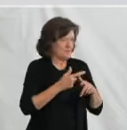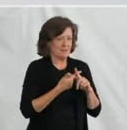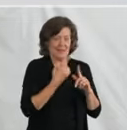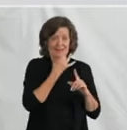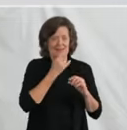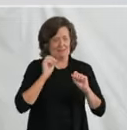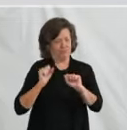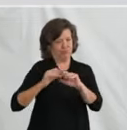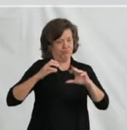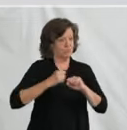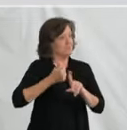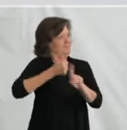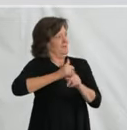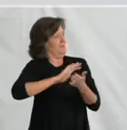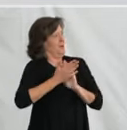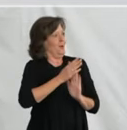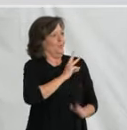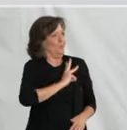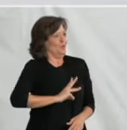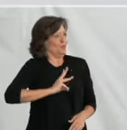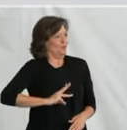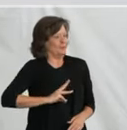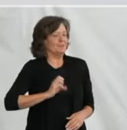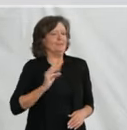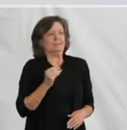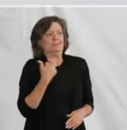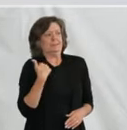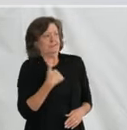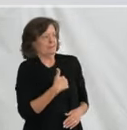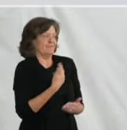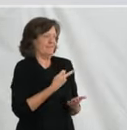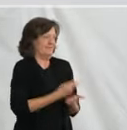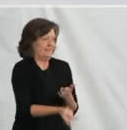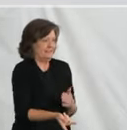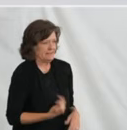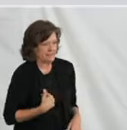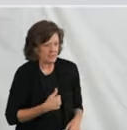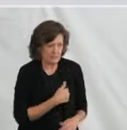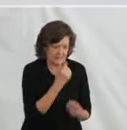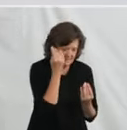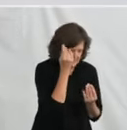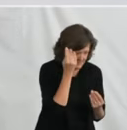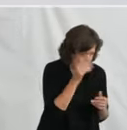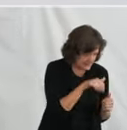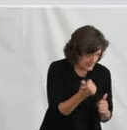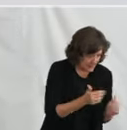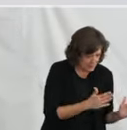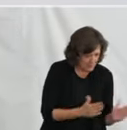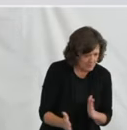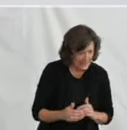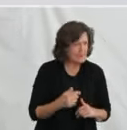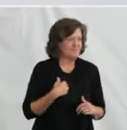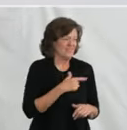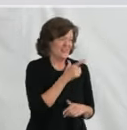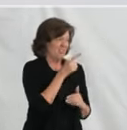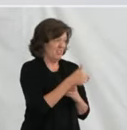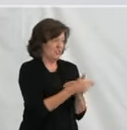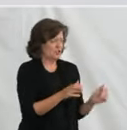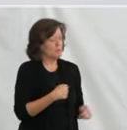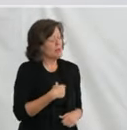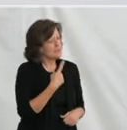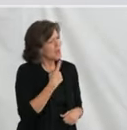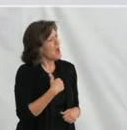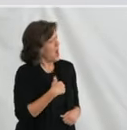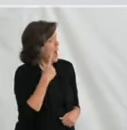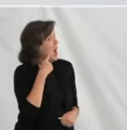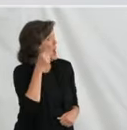So now we had to come up with another plan. So we were back in the lunchroom, and I said, I think Mrs. Baird is Wonder Woman. And Alicia said, uh-uh. And